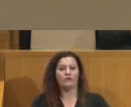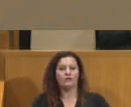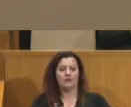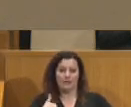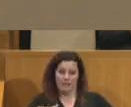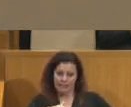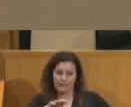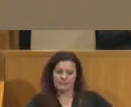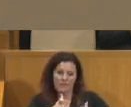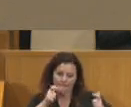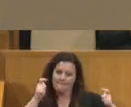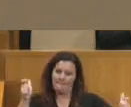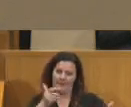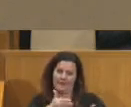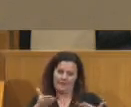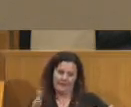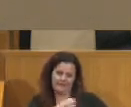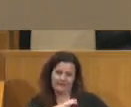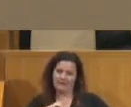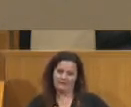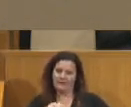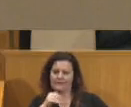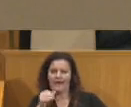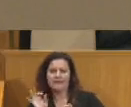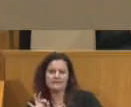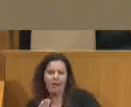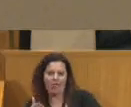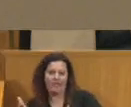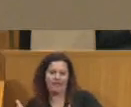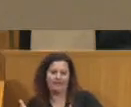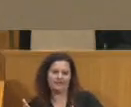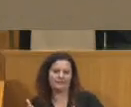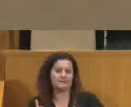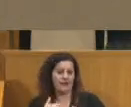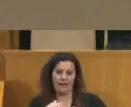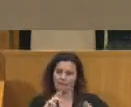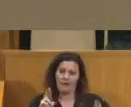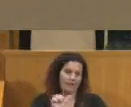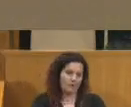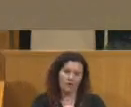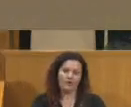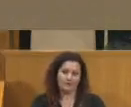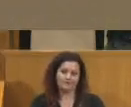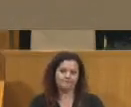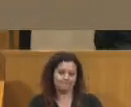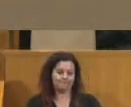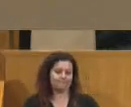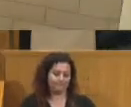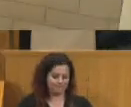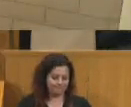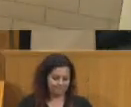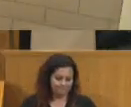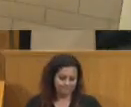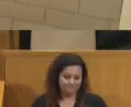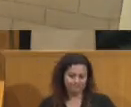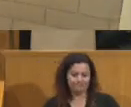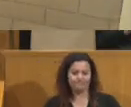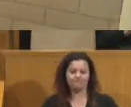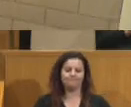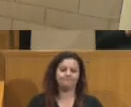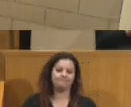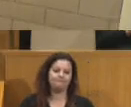about 102 individuals who died on our streets. And you were there with me when I spoke to the